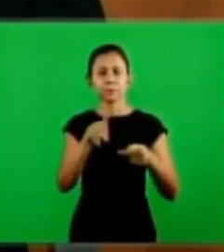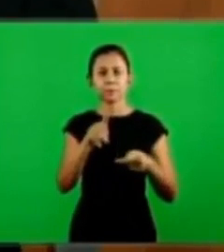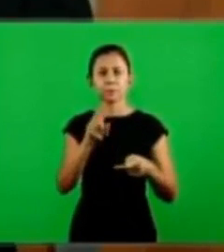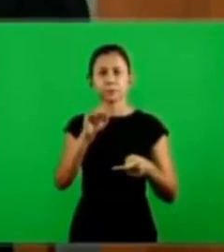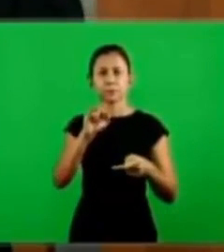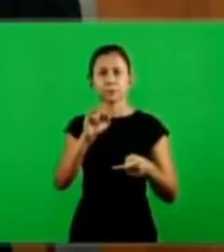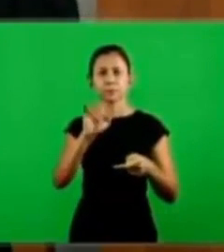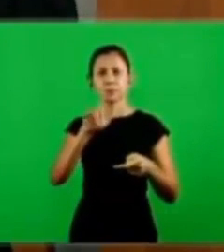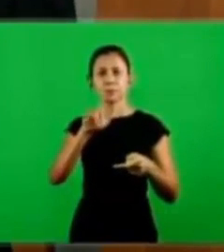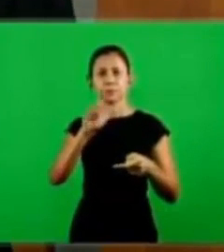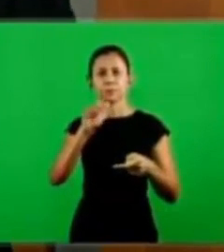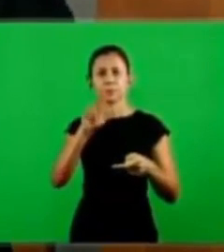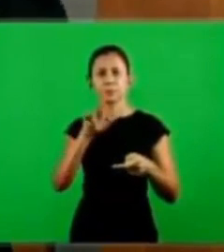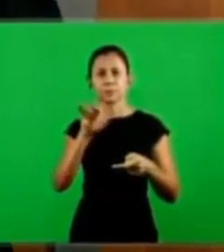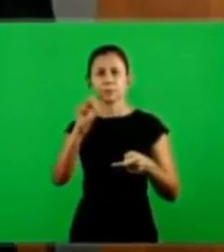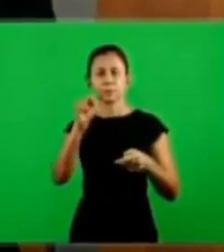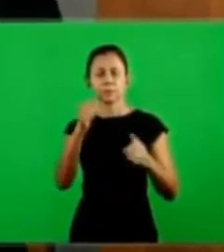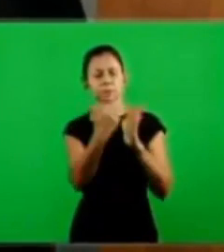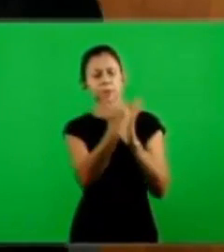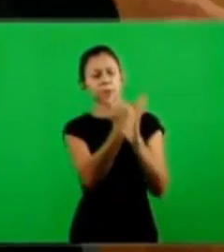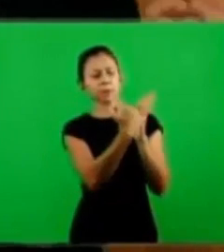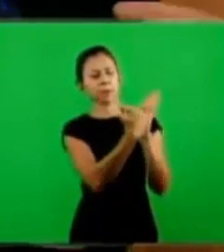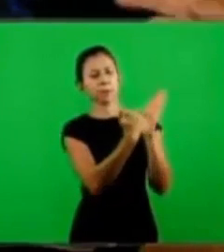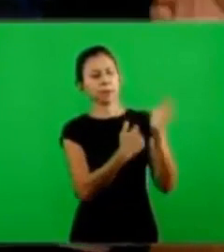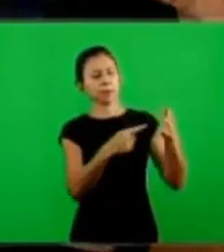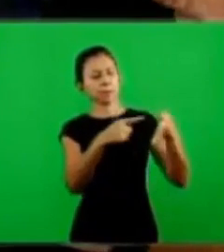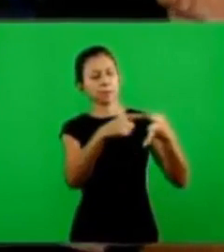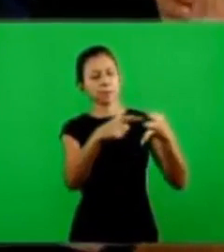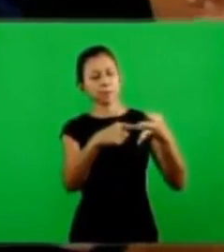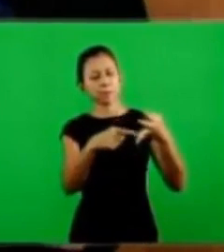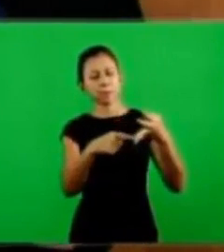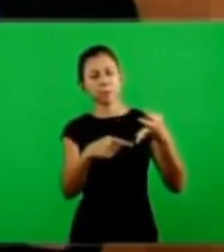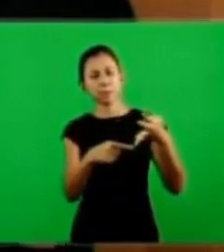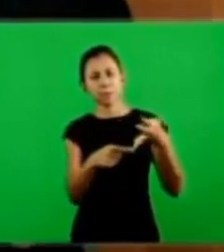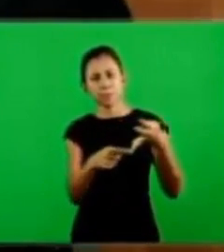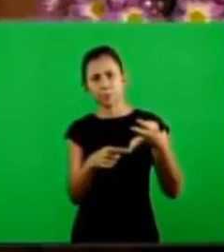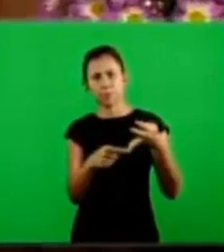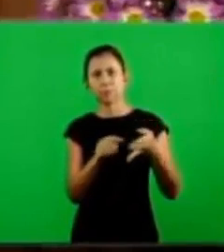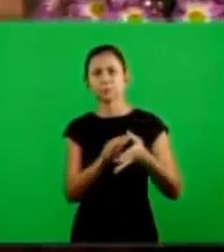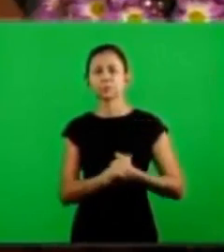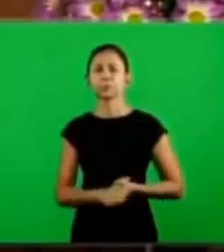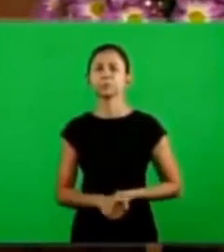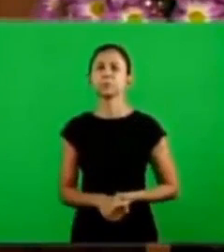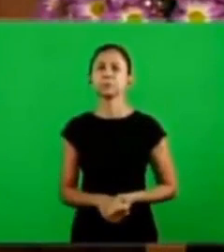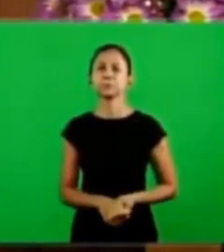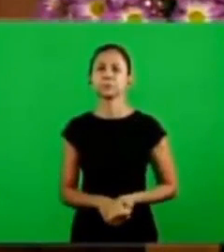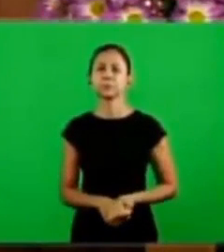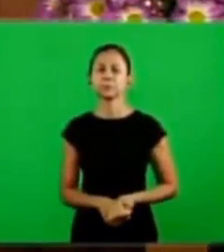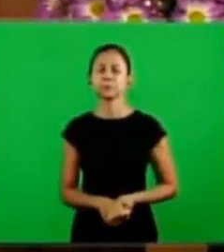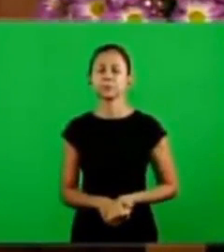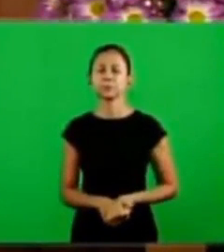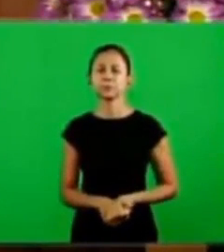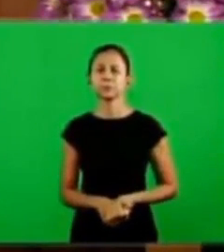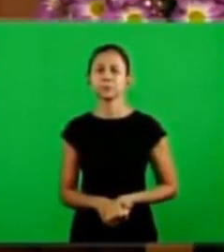foundations of the base and the columns as a construction, as a